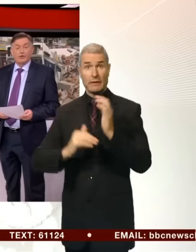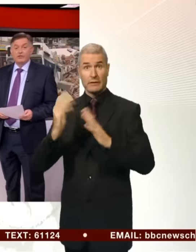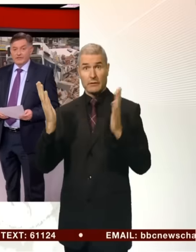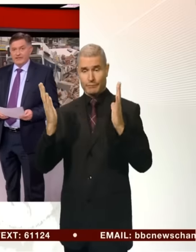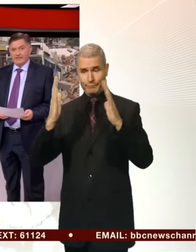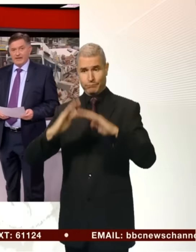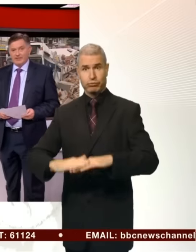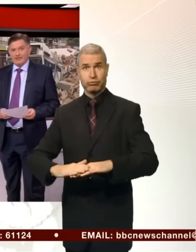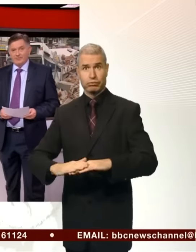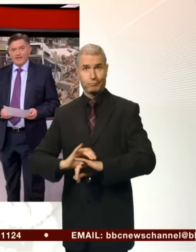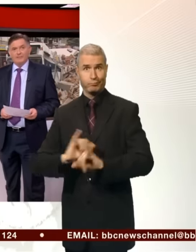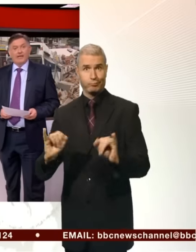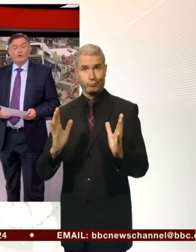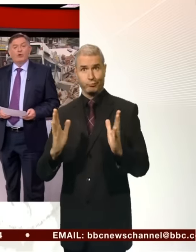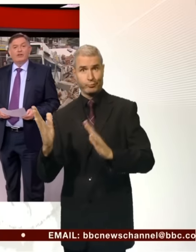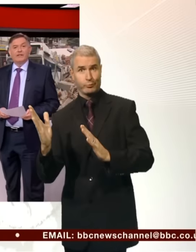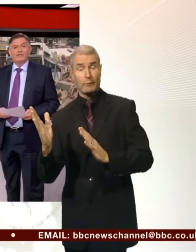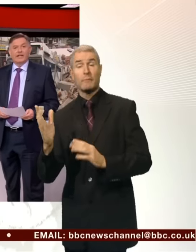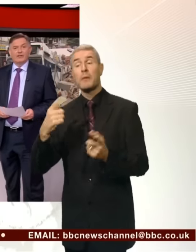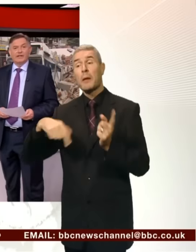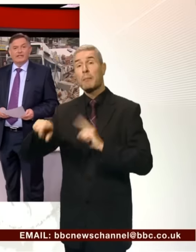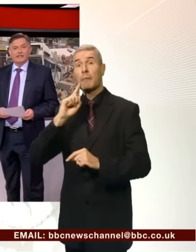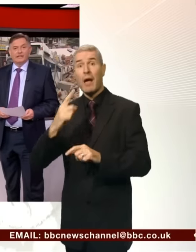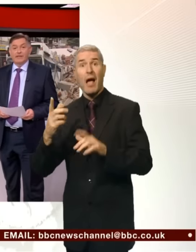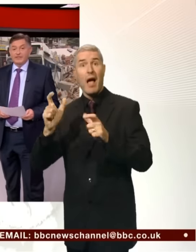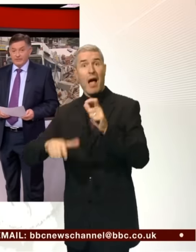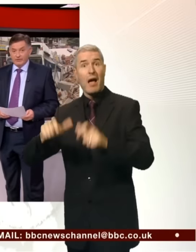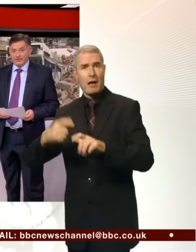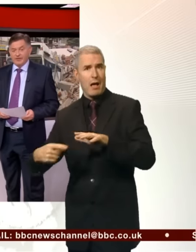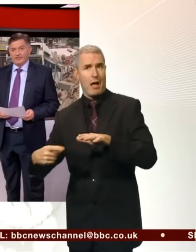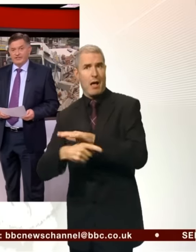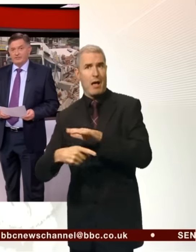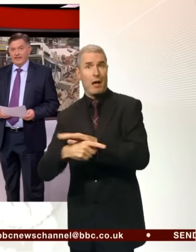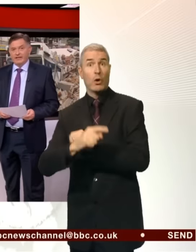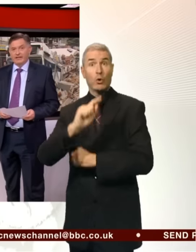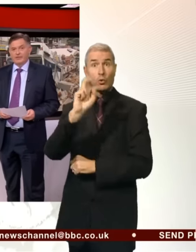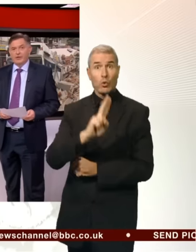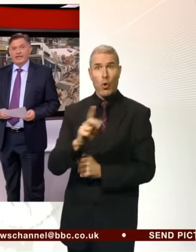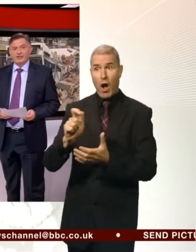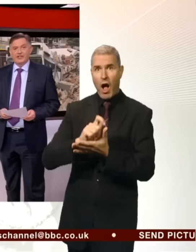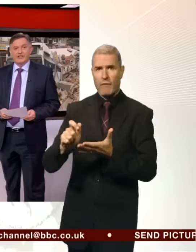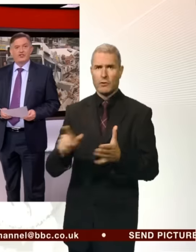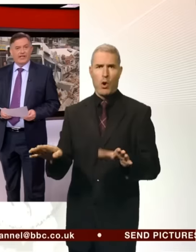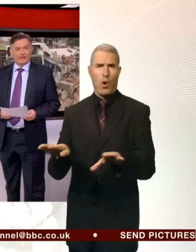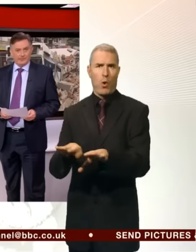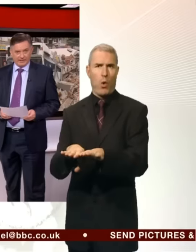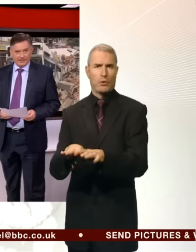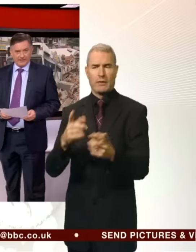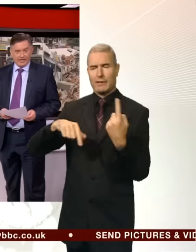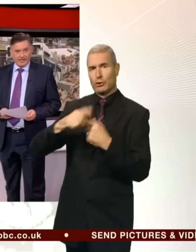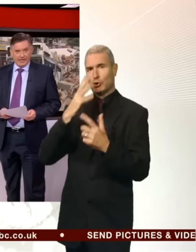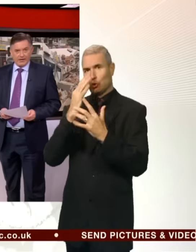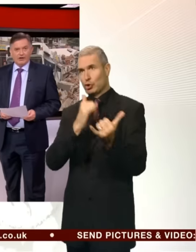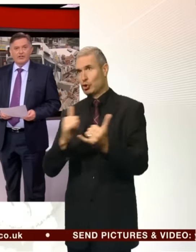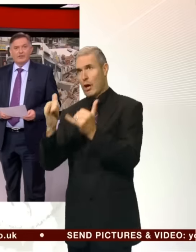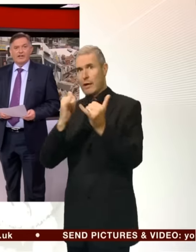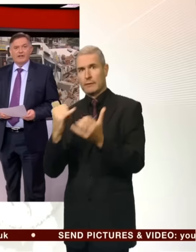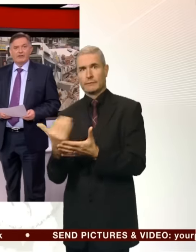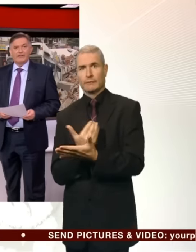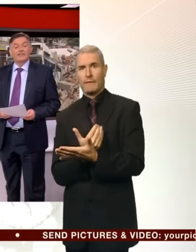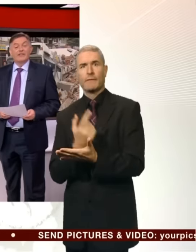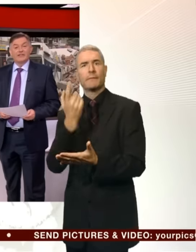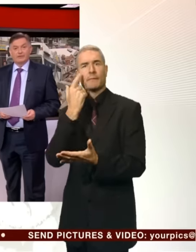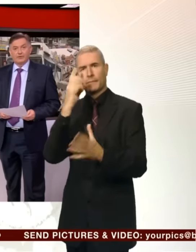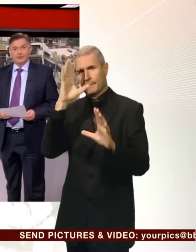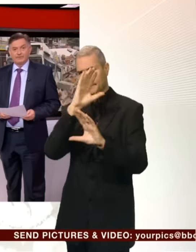ground or severely damaged. Many more have been evacuated. Many schools and offices remain closed while engineers check the buildings. Our correspondent